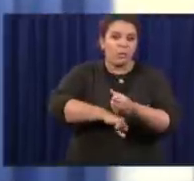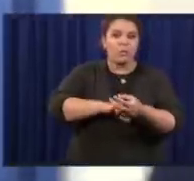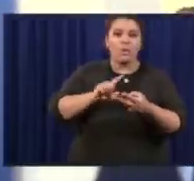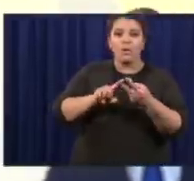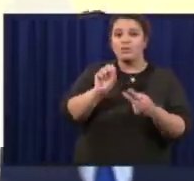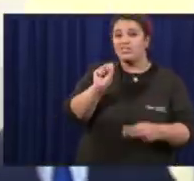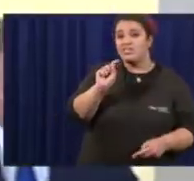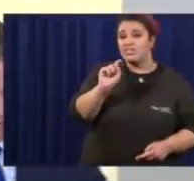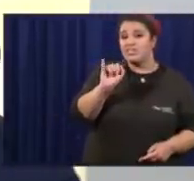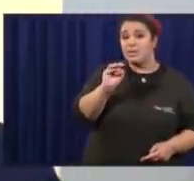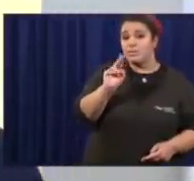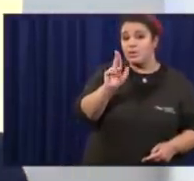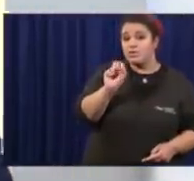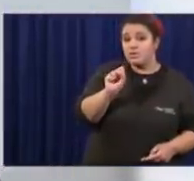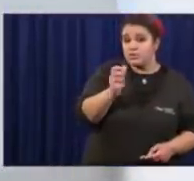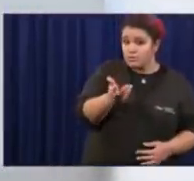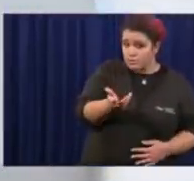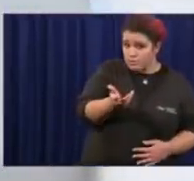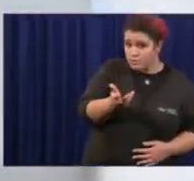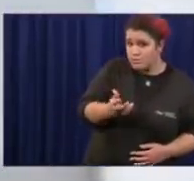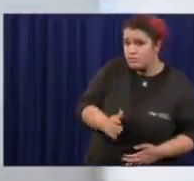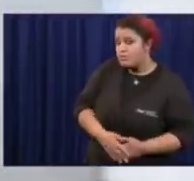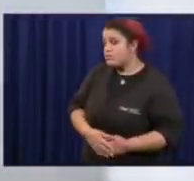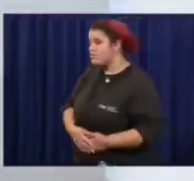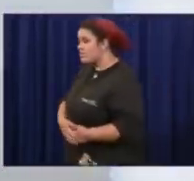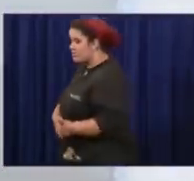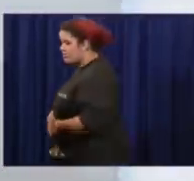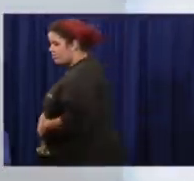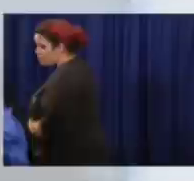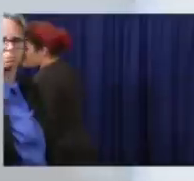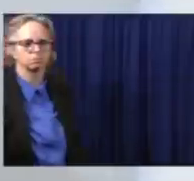I'll let John take Sure, I'll take that question.